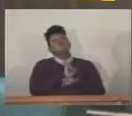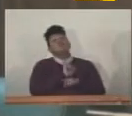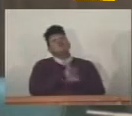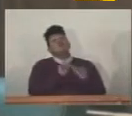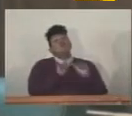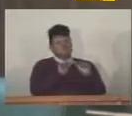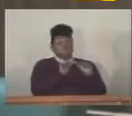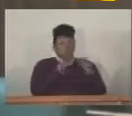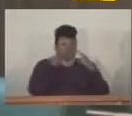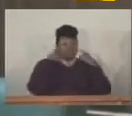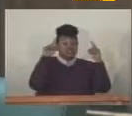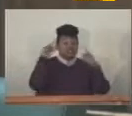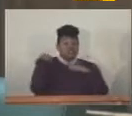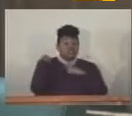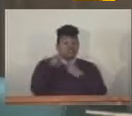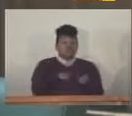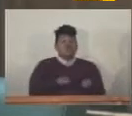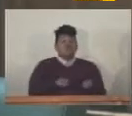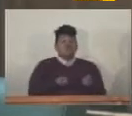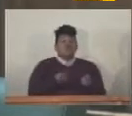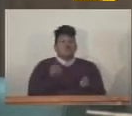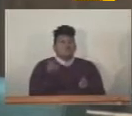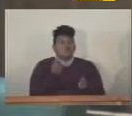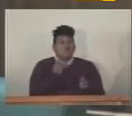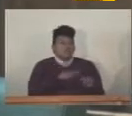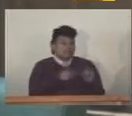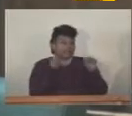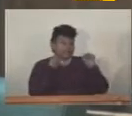thus far are only the beginning.